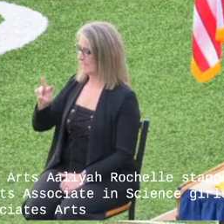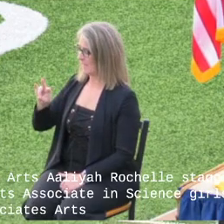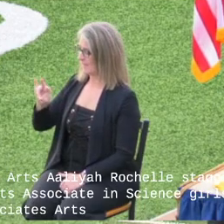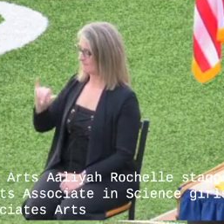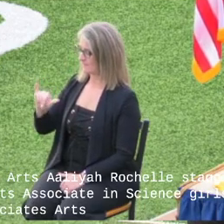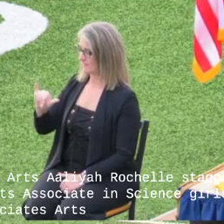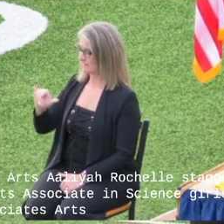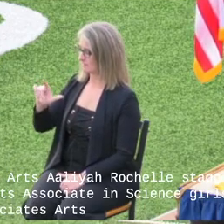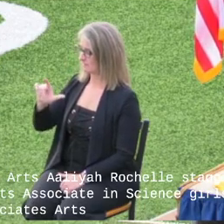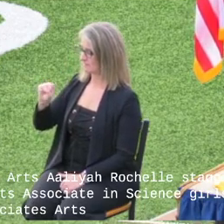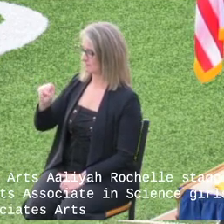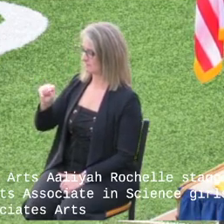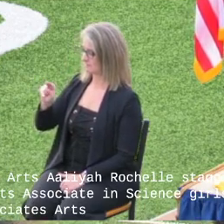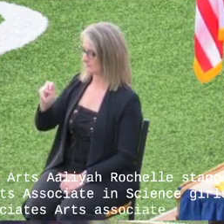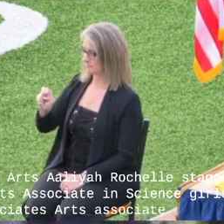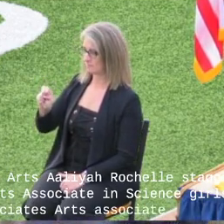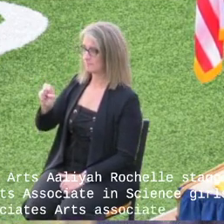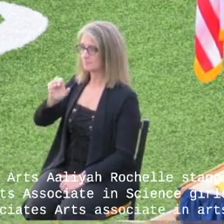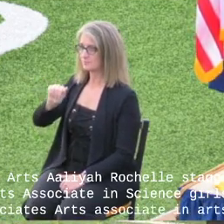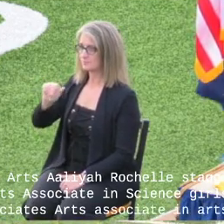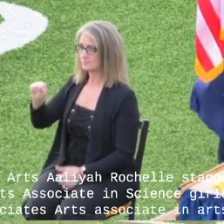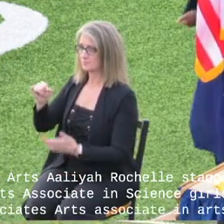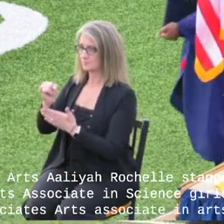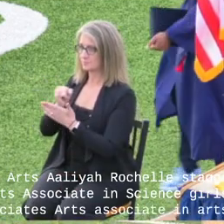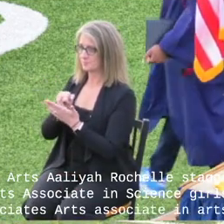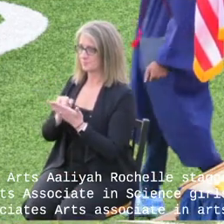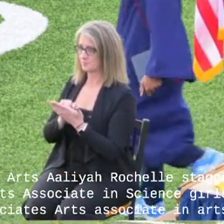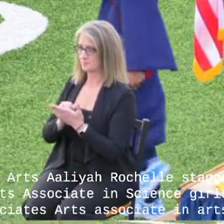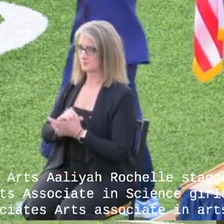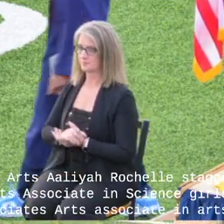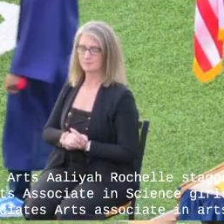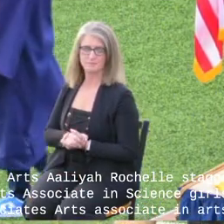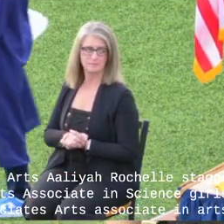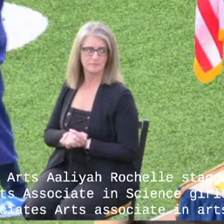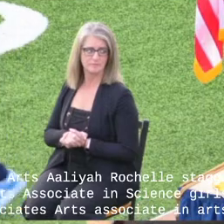Lane Stone, Associate in Arts.